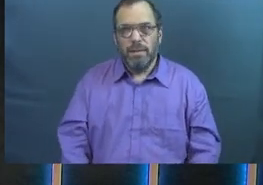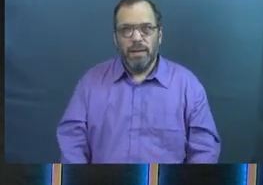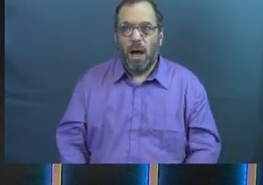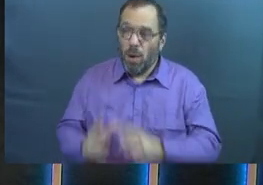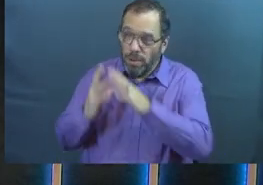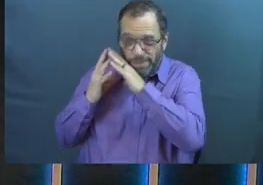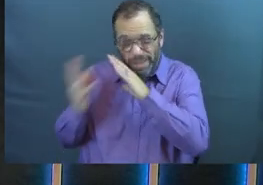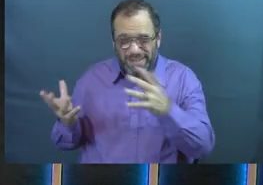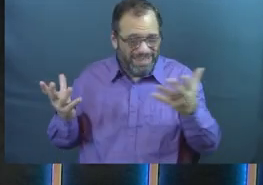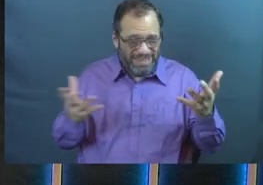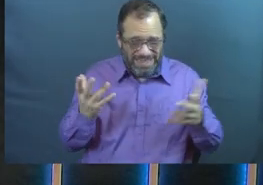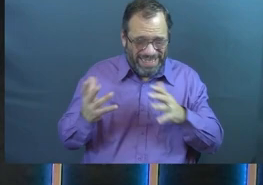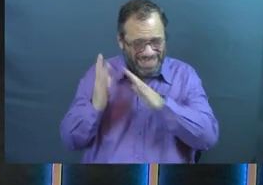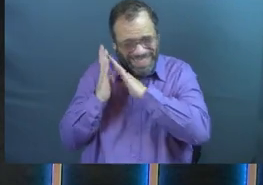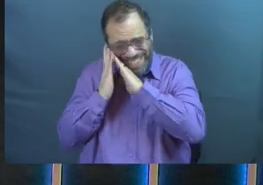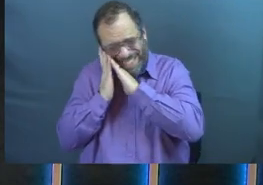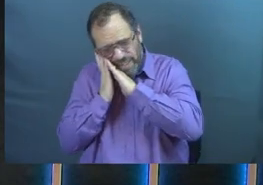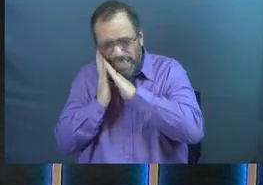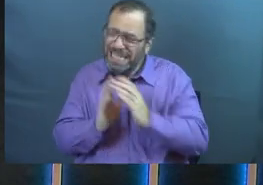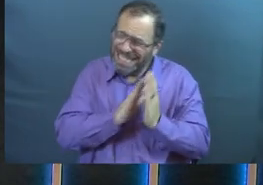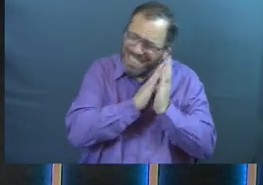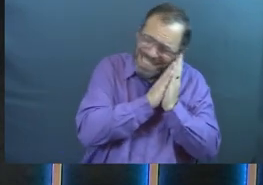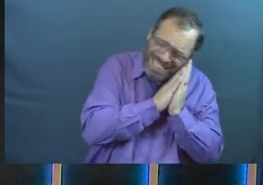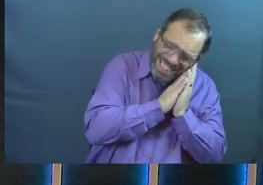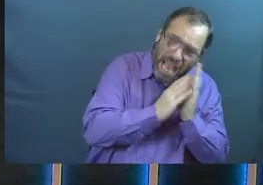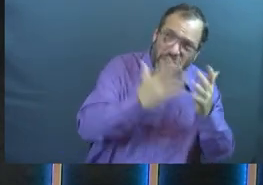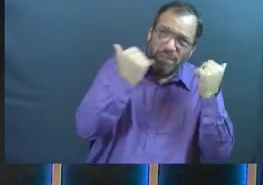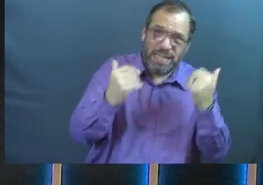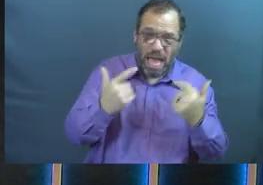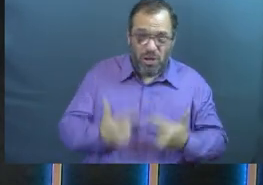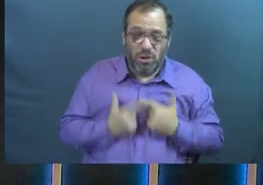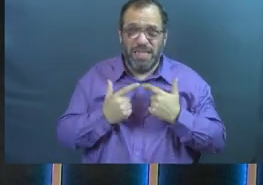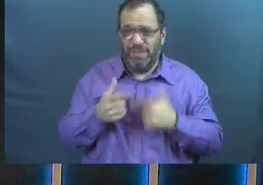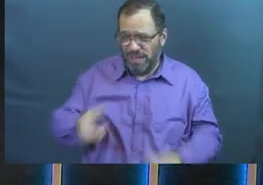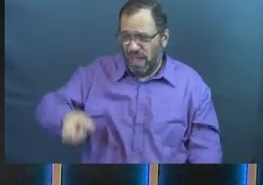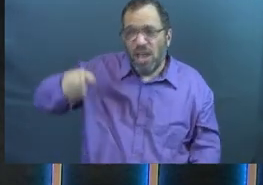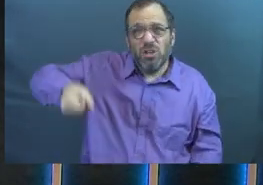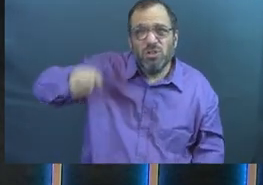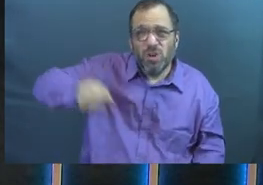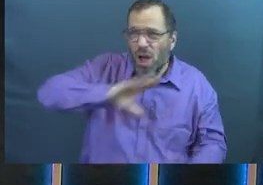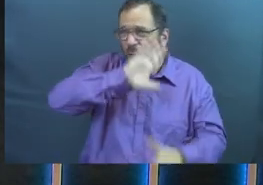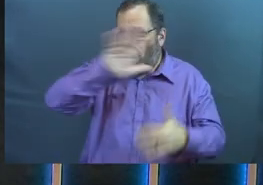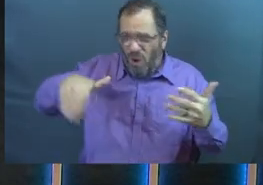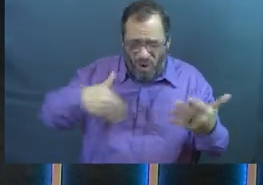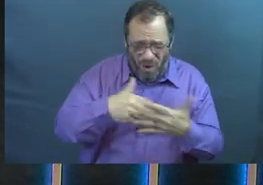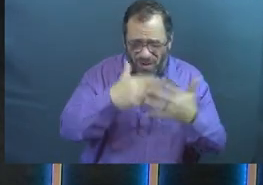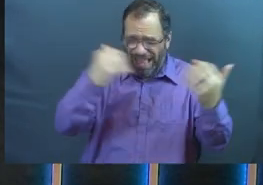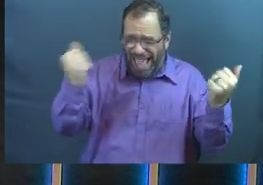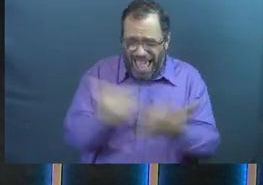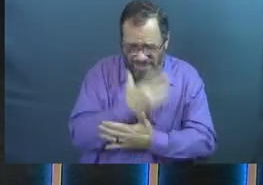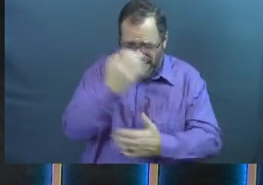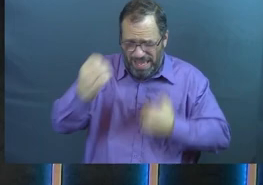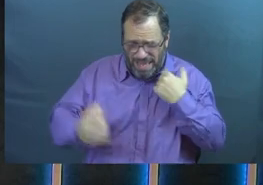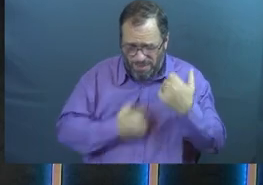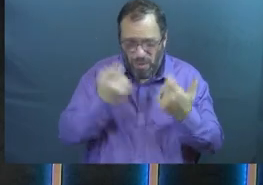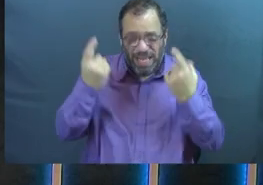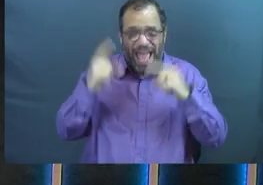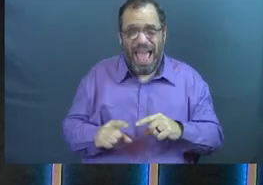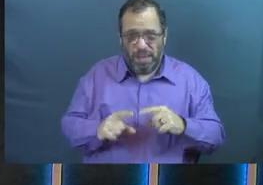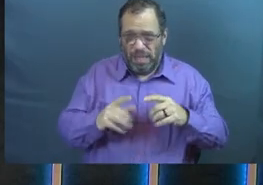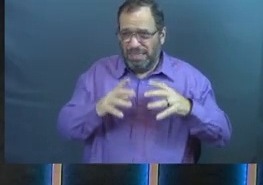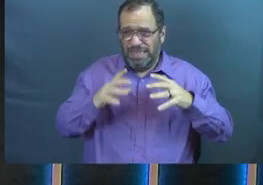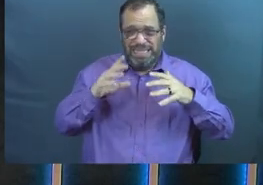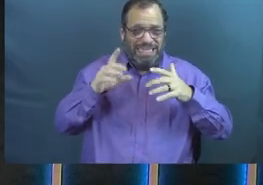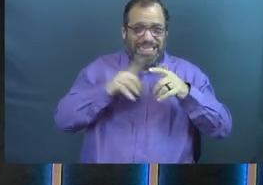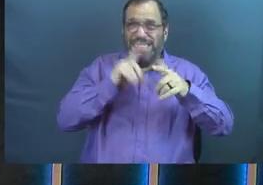No pillow. And, you know, and there's things that you've forgotten. You're living out of a suitcase. And all of this while all the emotional stuff is also